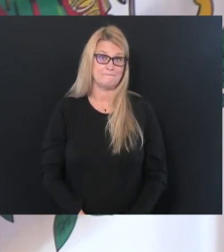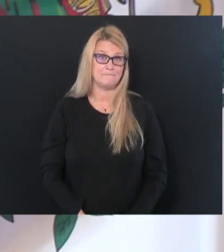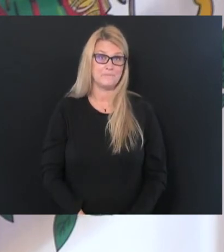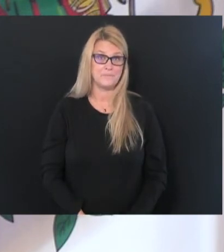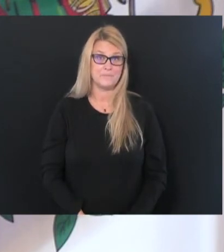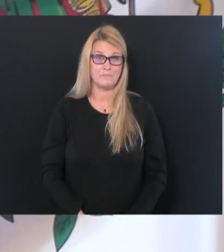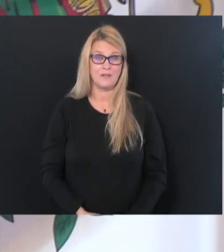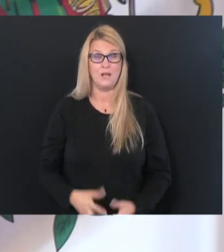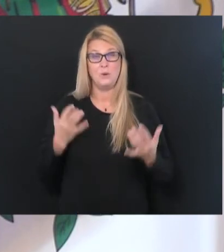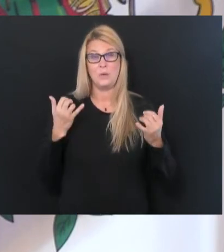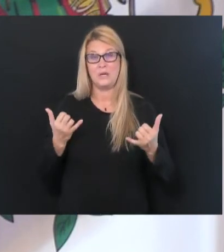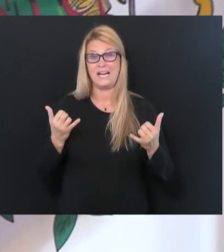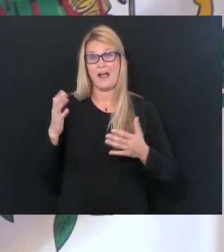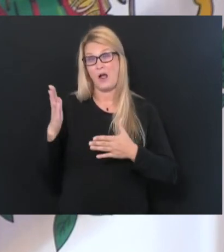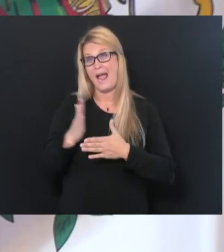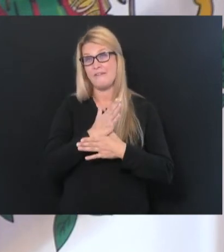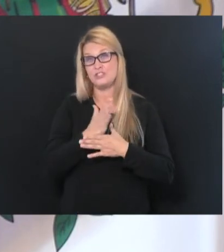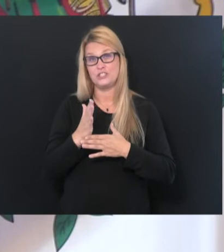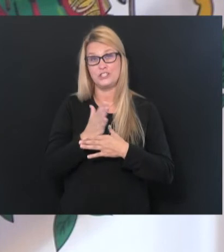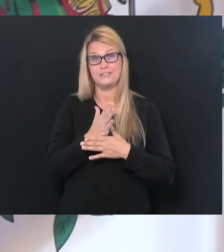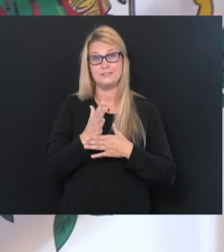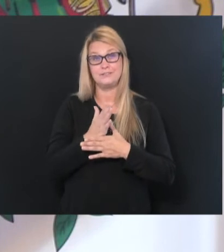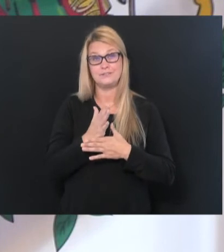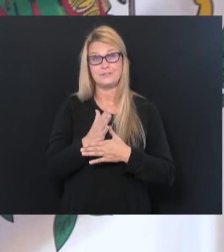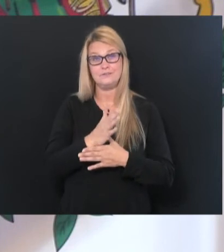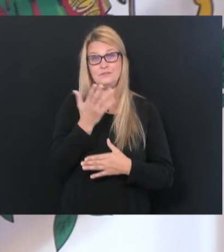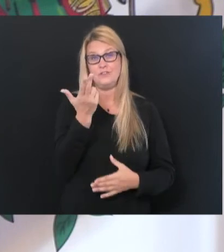We're averaging, now get this, we're averaging